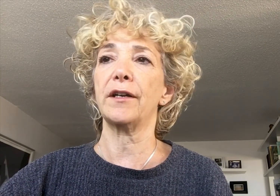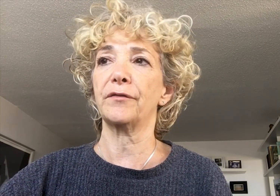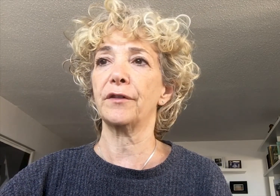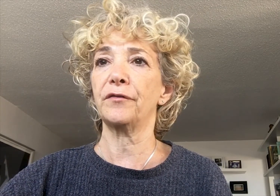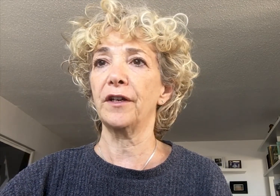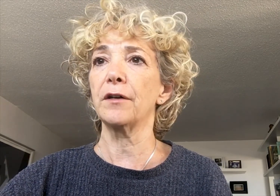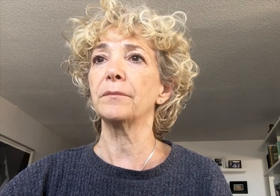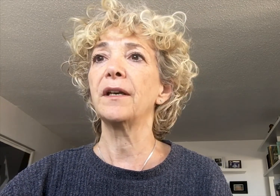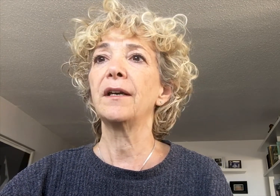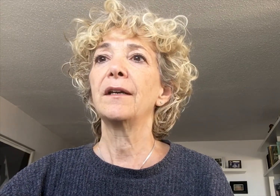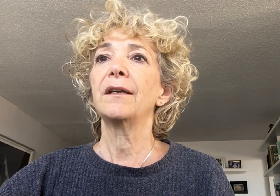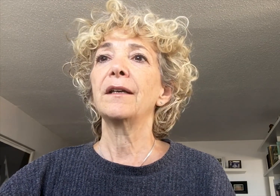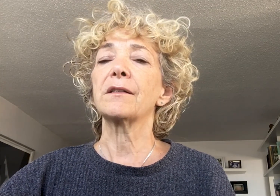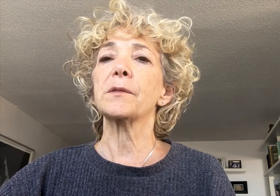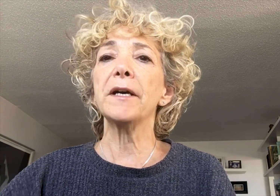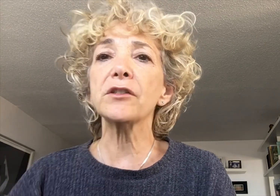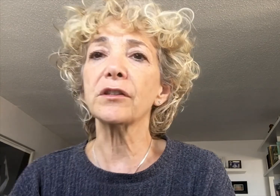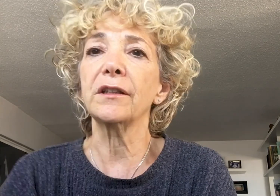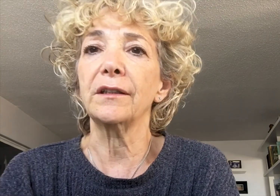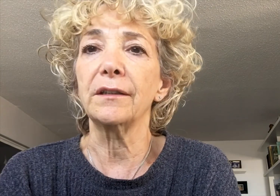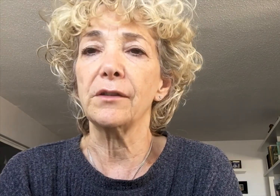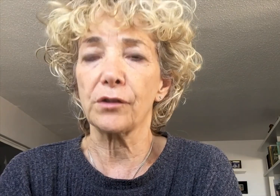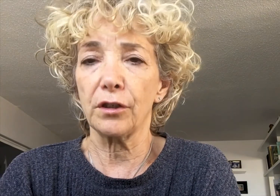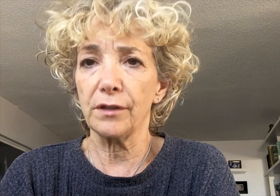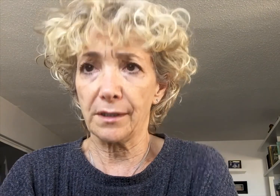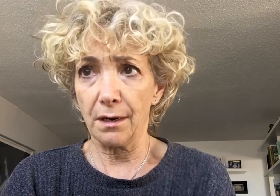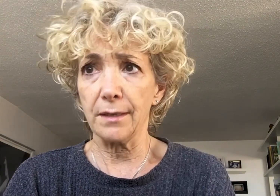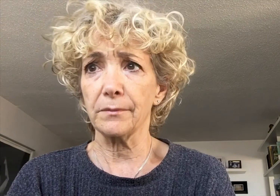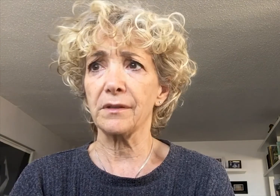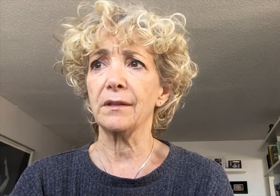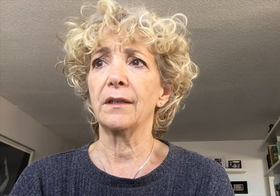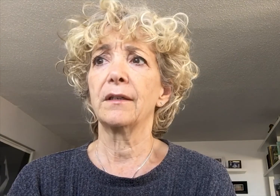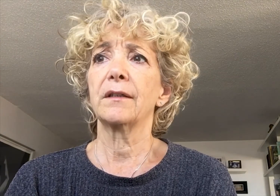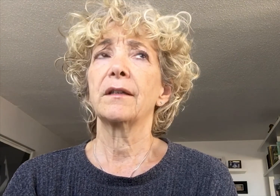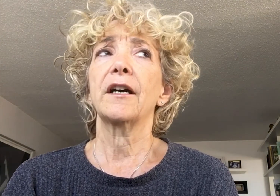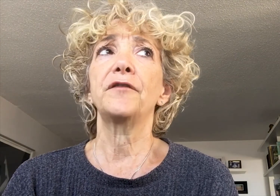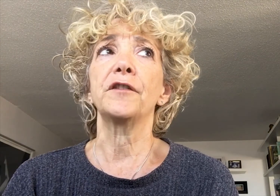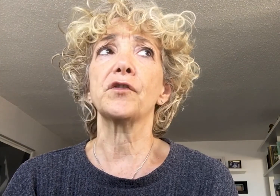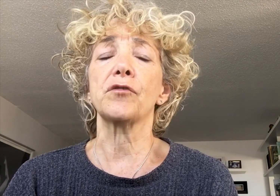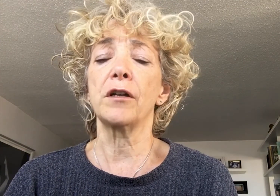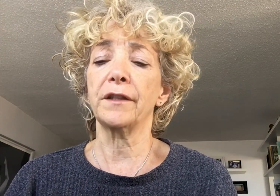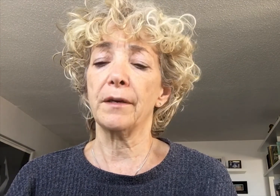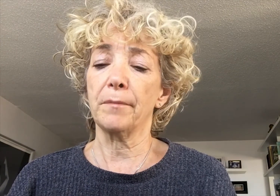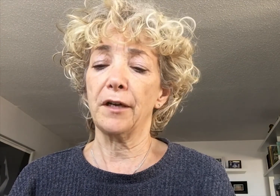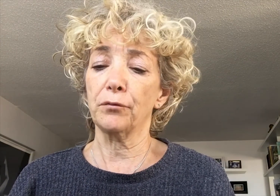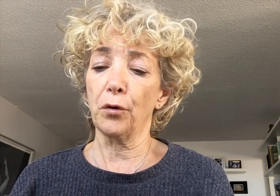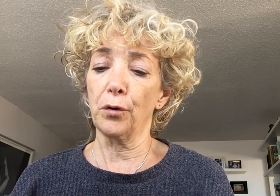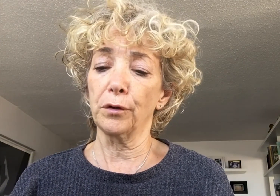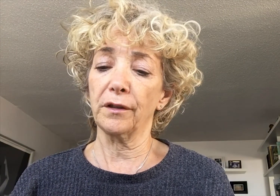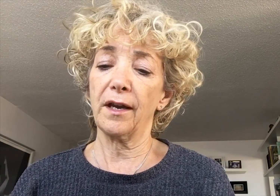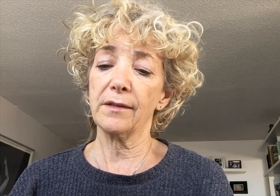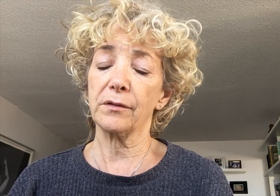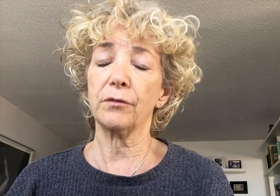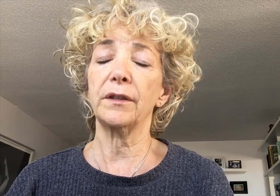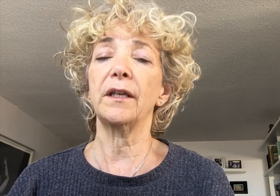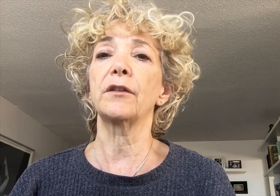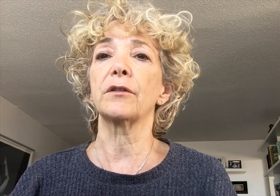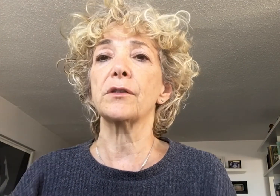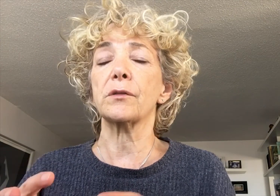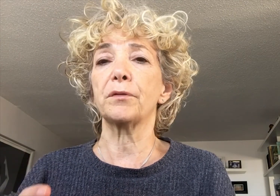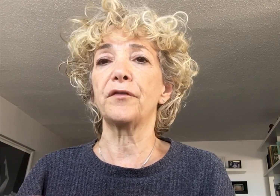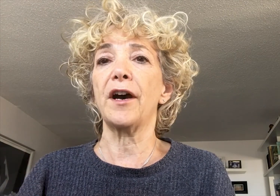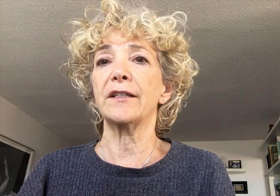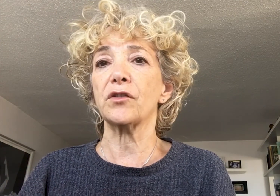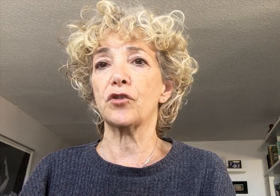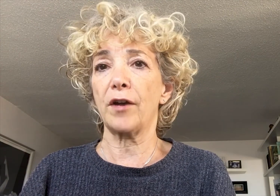that drive the film. And especially in these current times, I feel strongly that my role as a creator